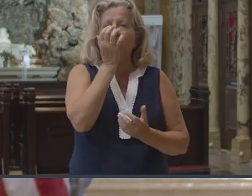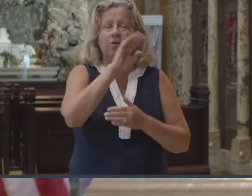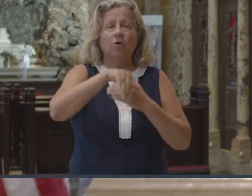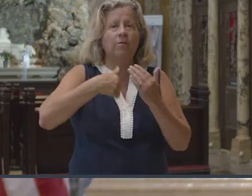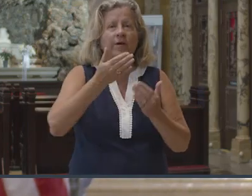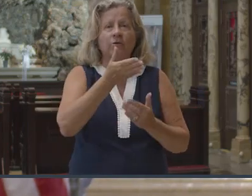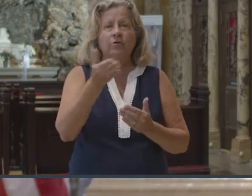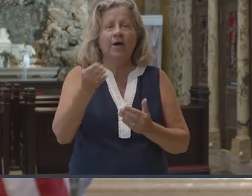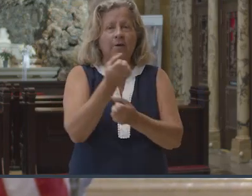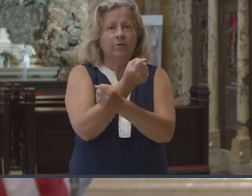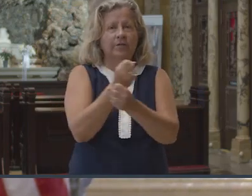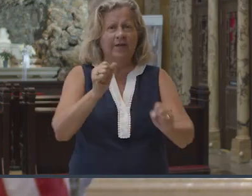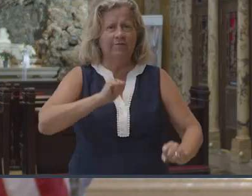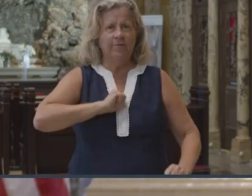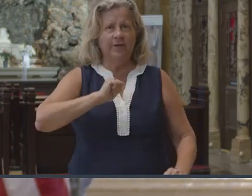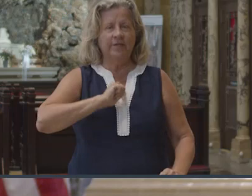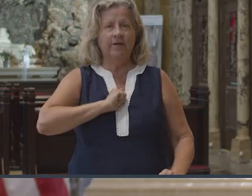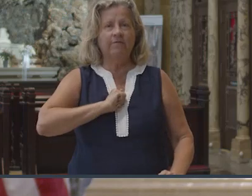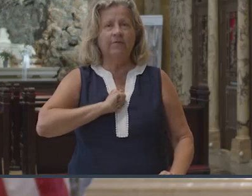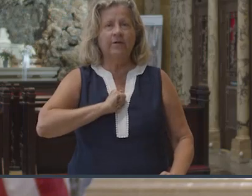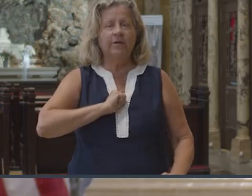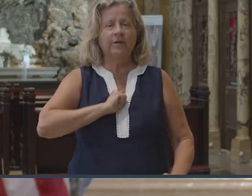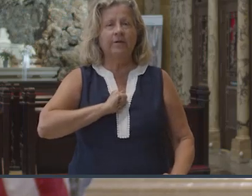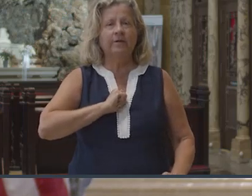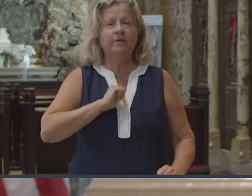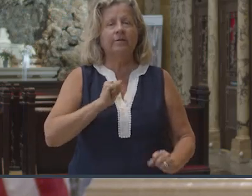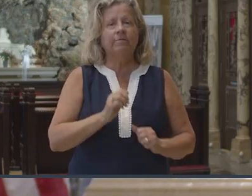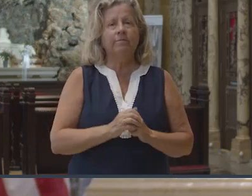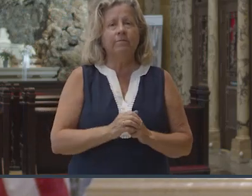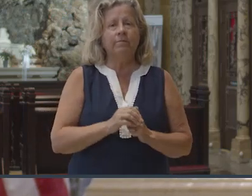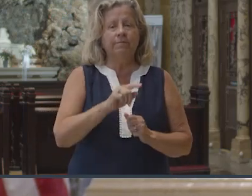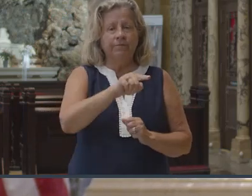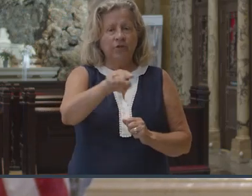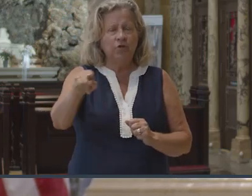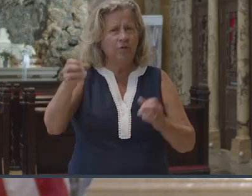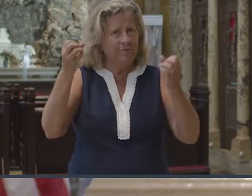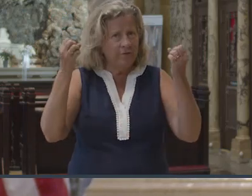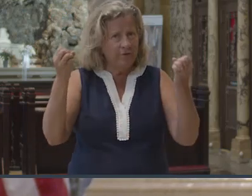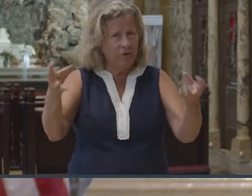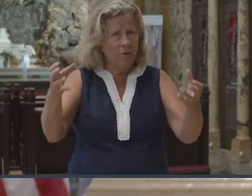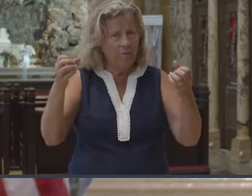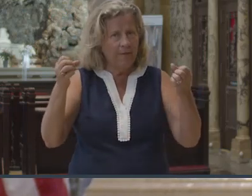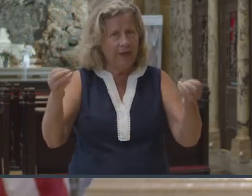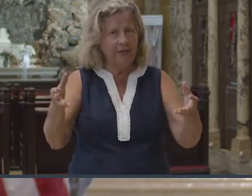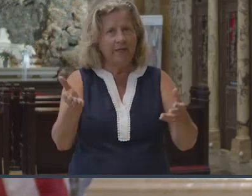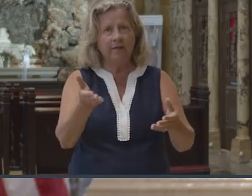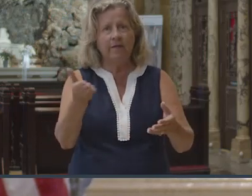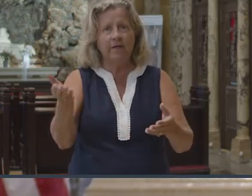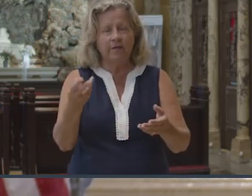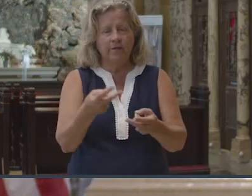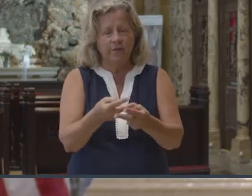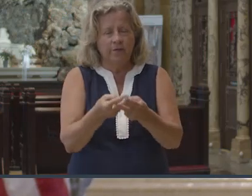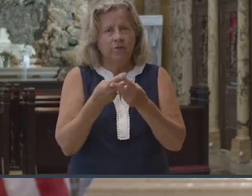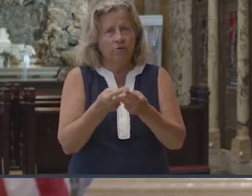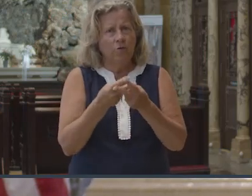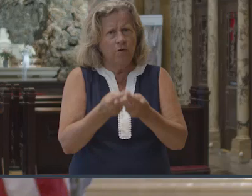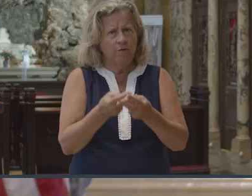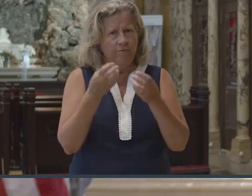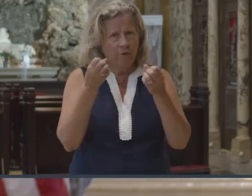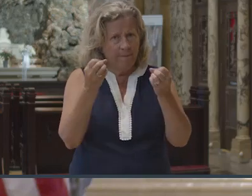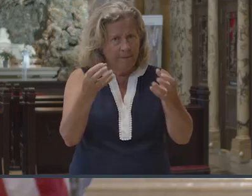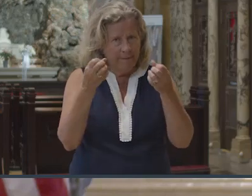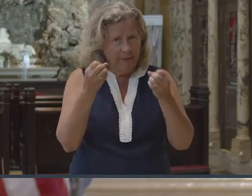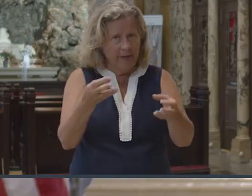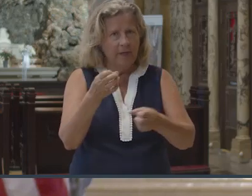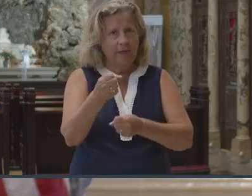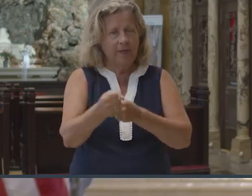say to myself, 'Now as for you, you have so many good things stored up for many years.